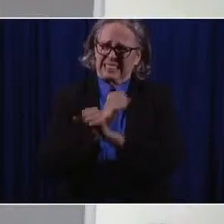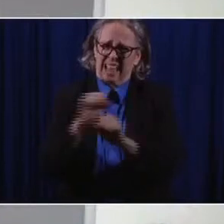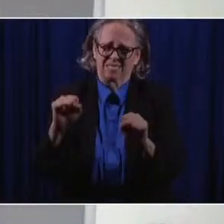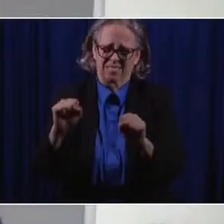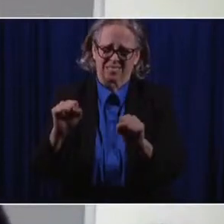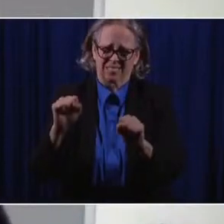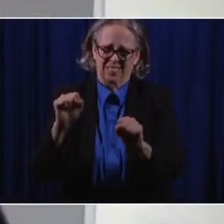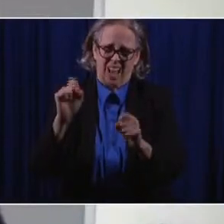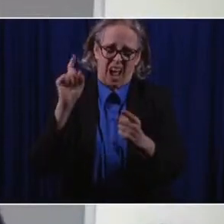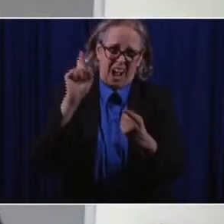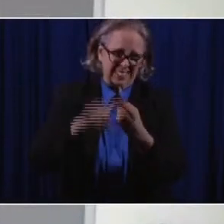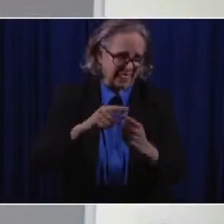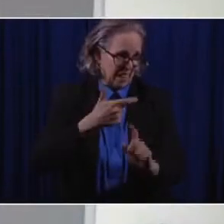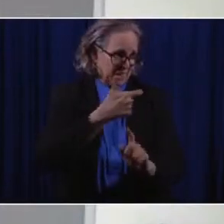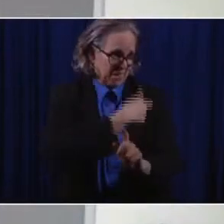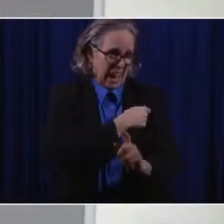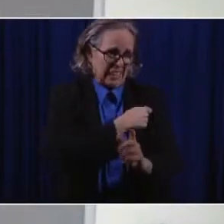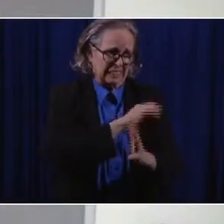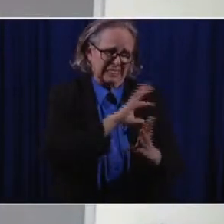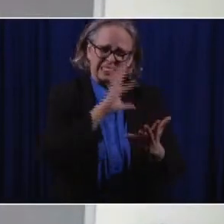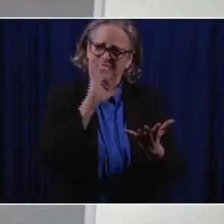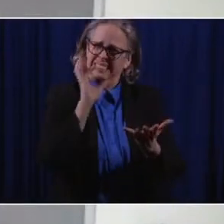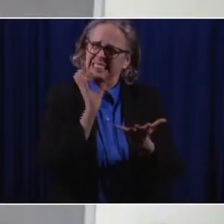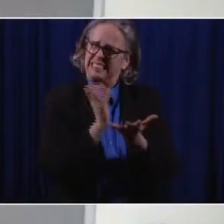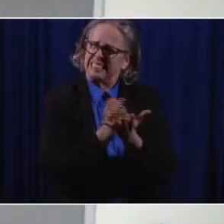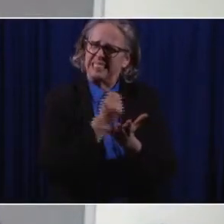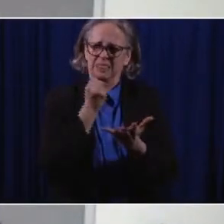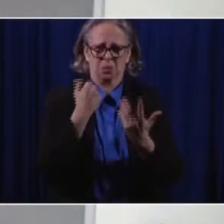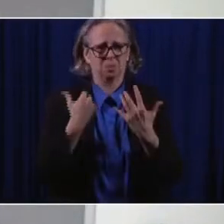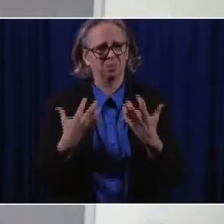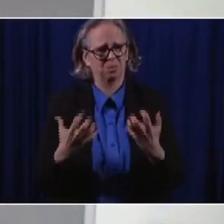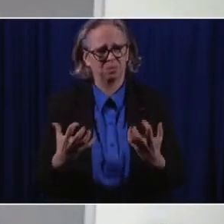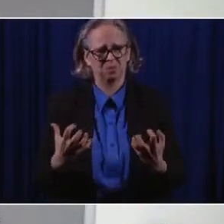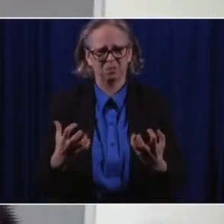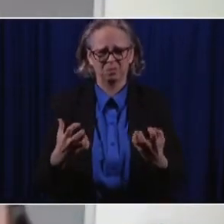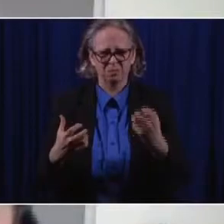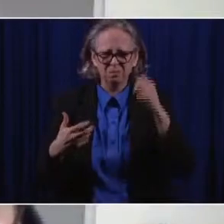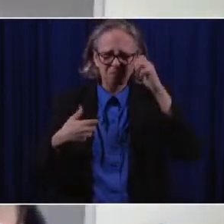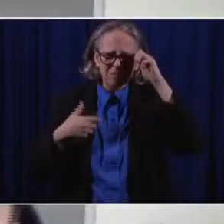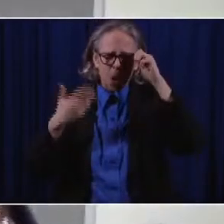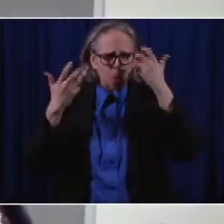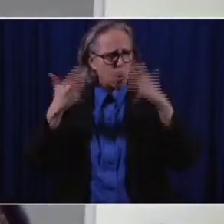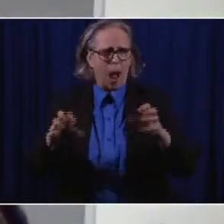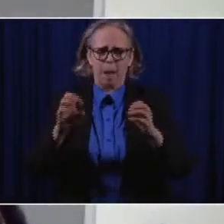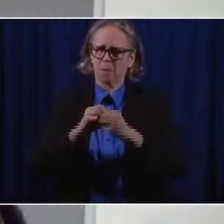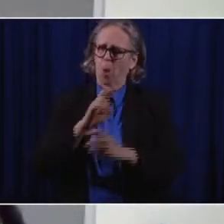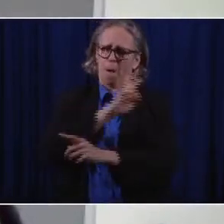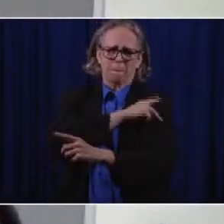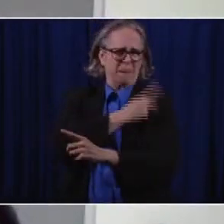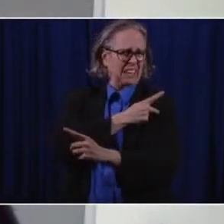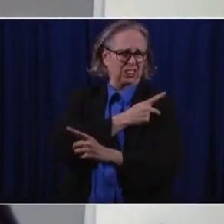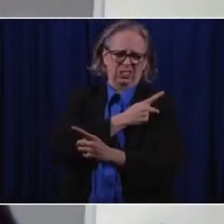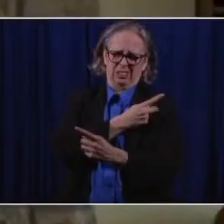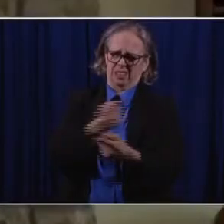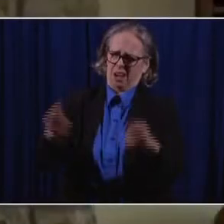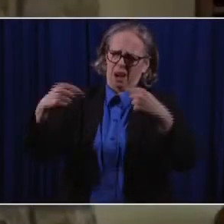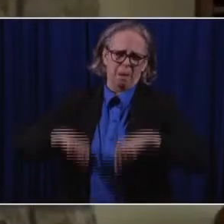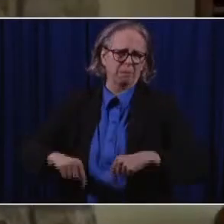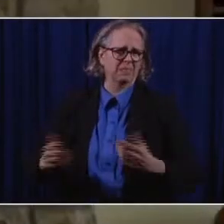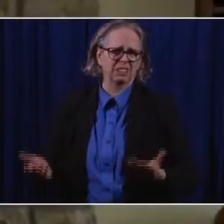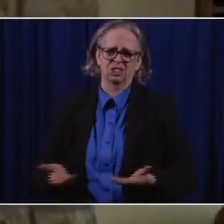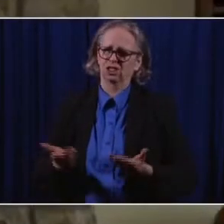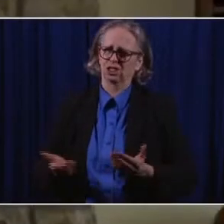out, because I don't want to see any more people in the hospital than I have to. Well, thank you for what you're